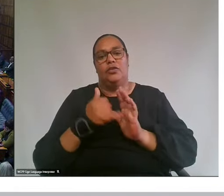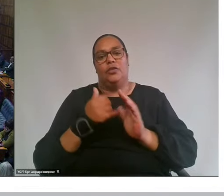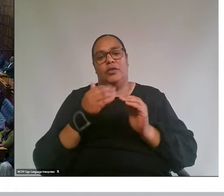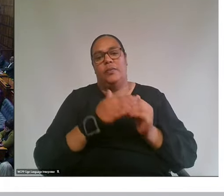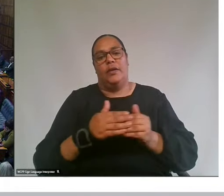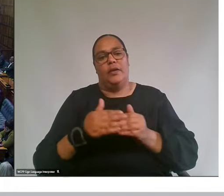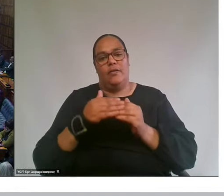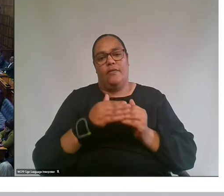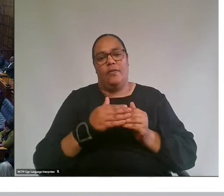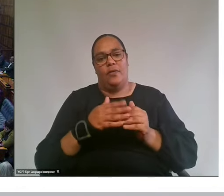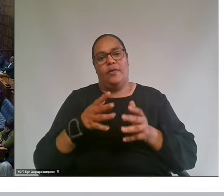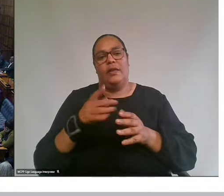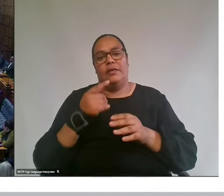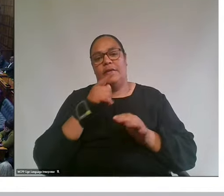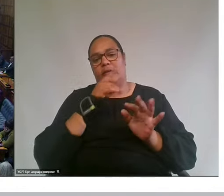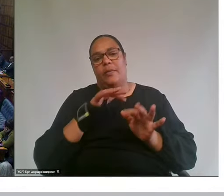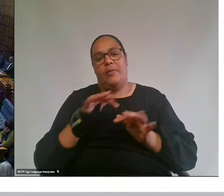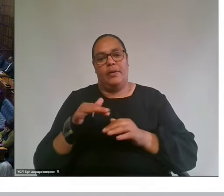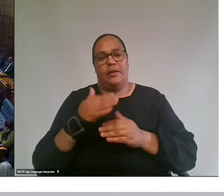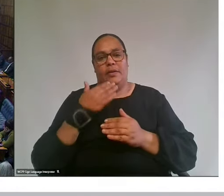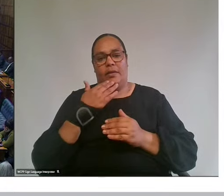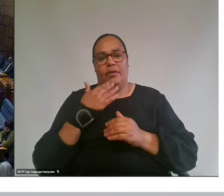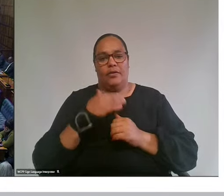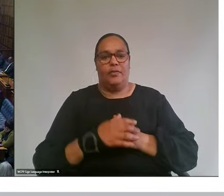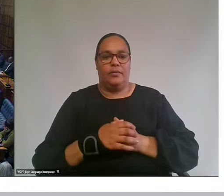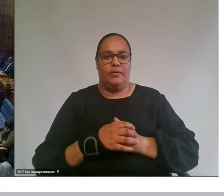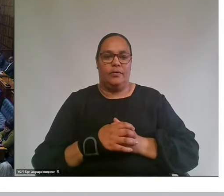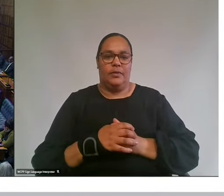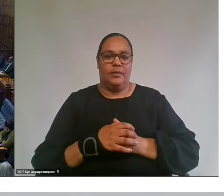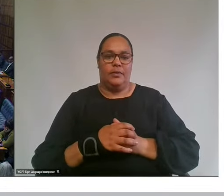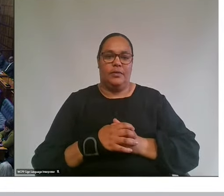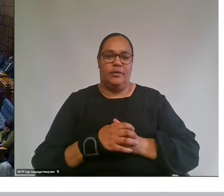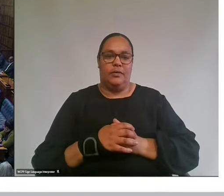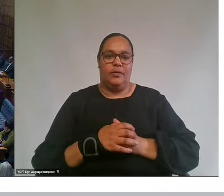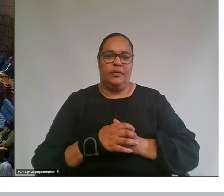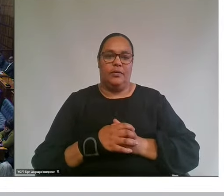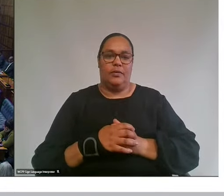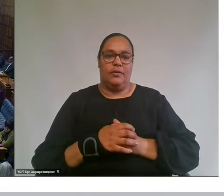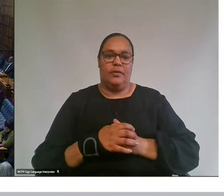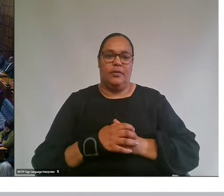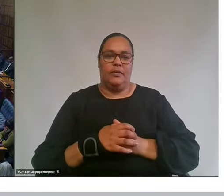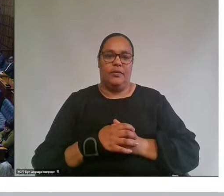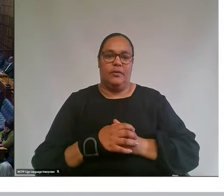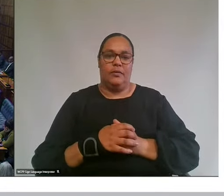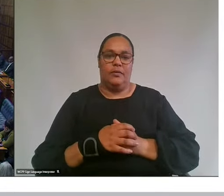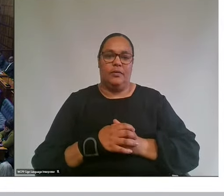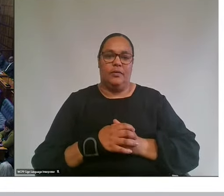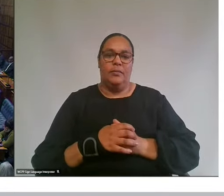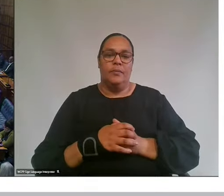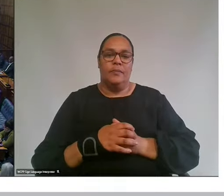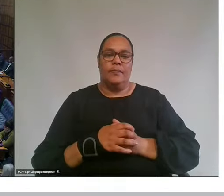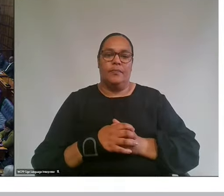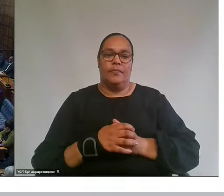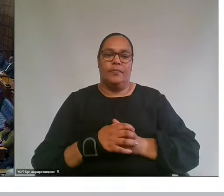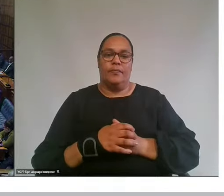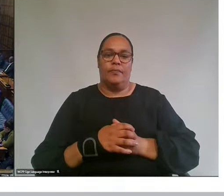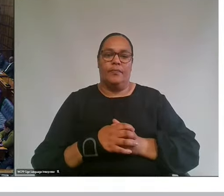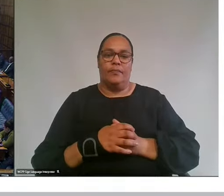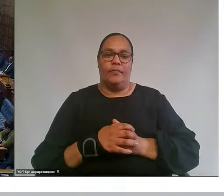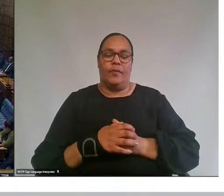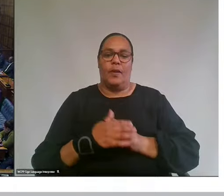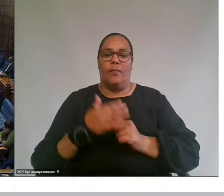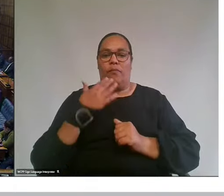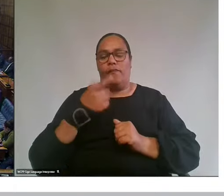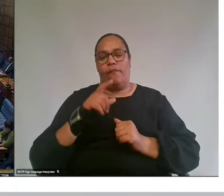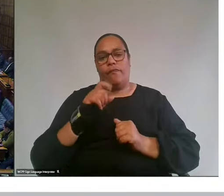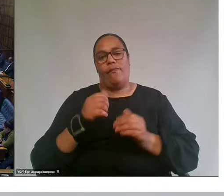careful that this is public thank you thanks chair um then uh moving on